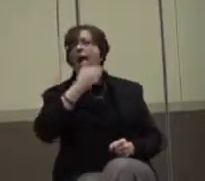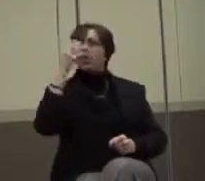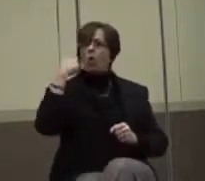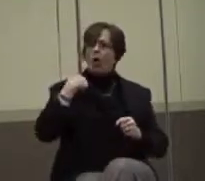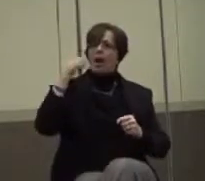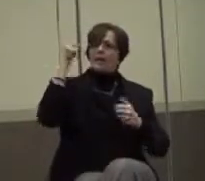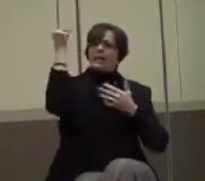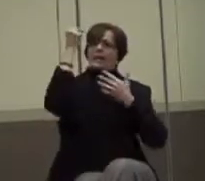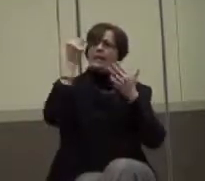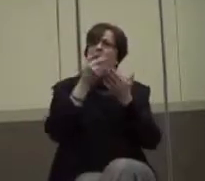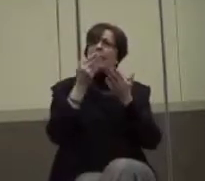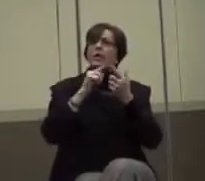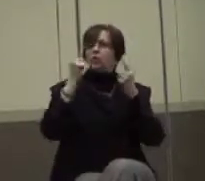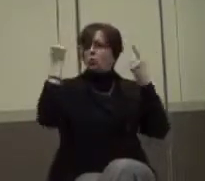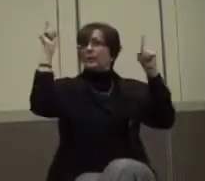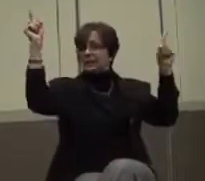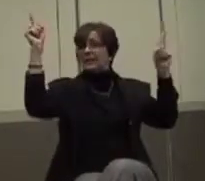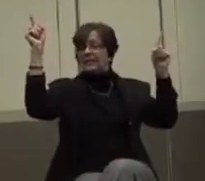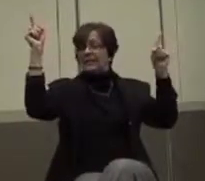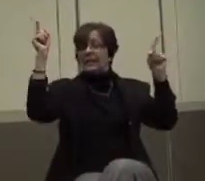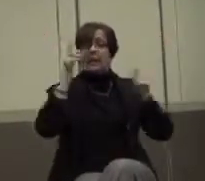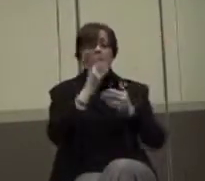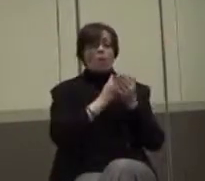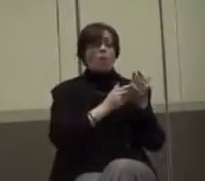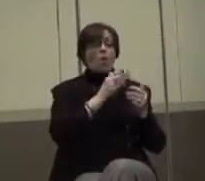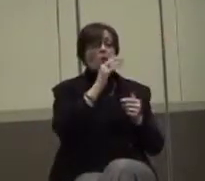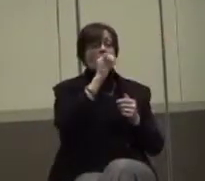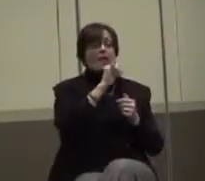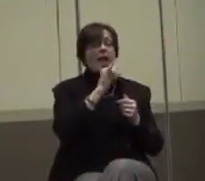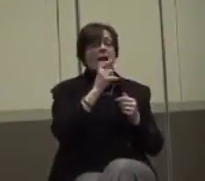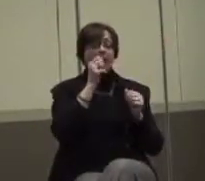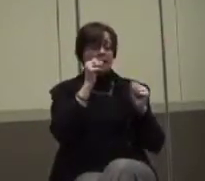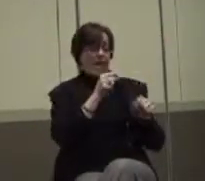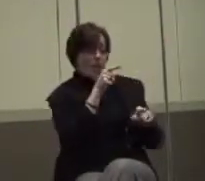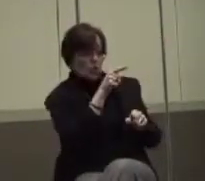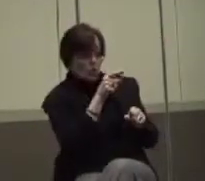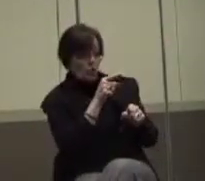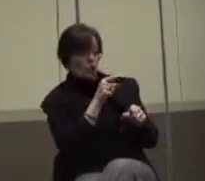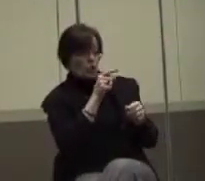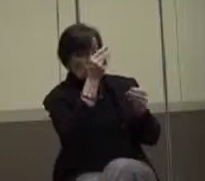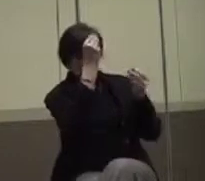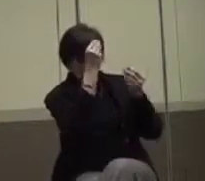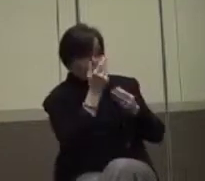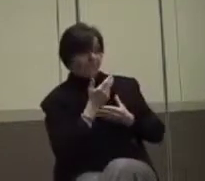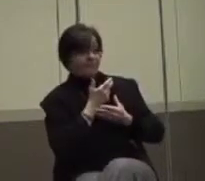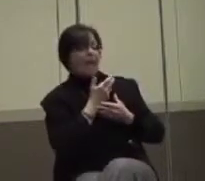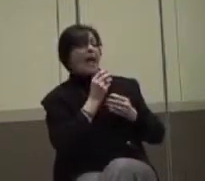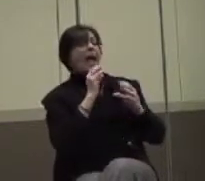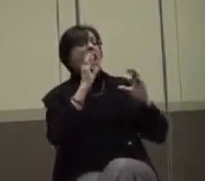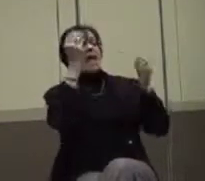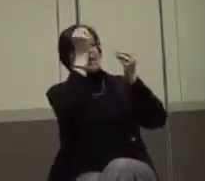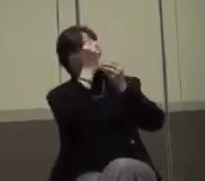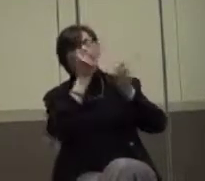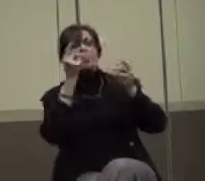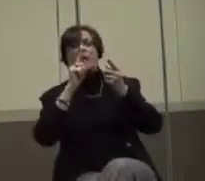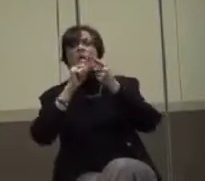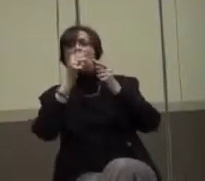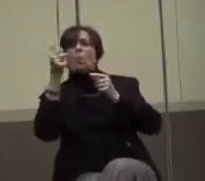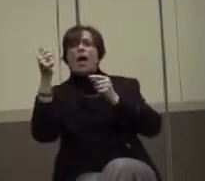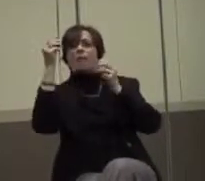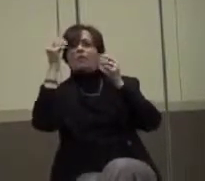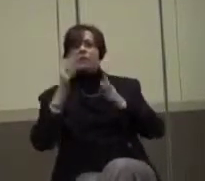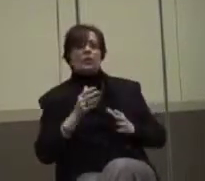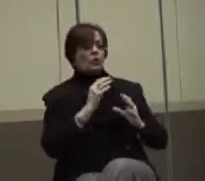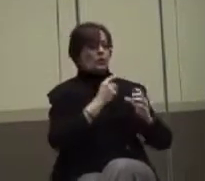be successful. So part of it is, can you verbalize it enough to where you can communicate it to other teachers, but also can you communicate it to the student as